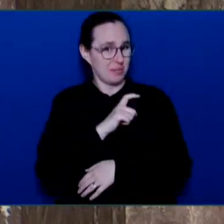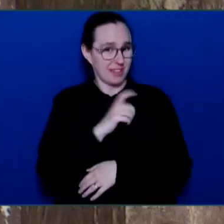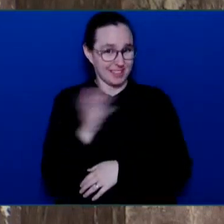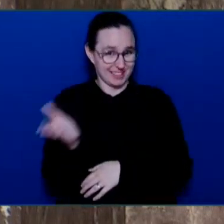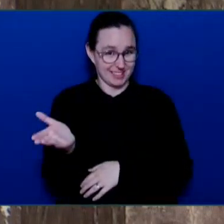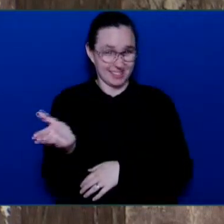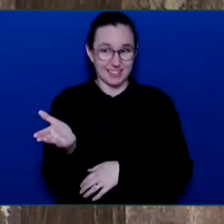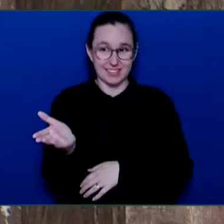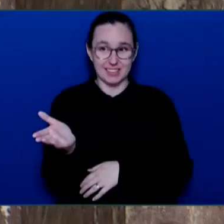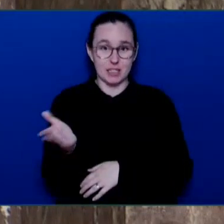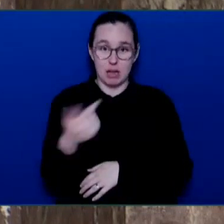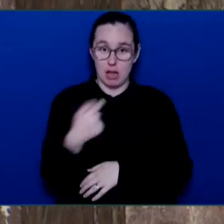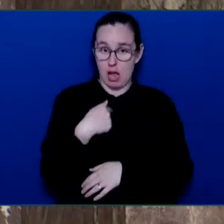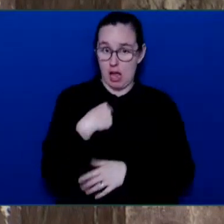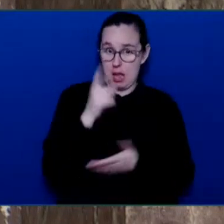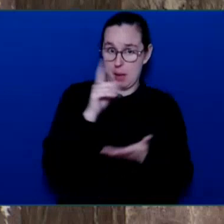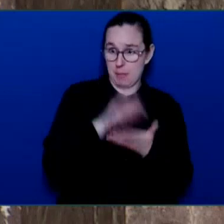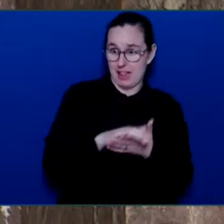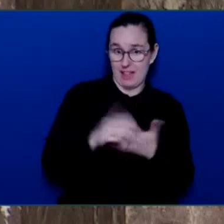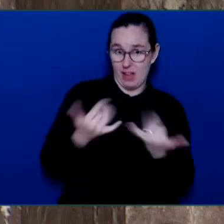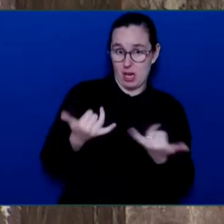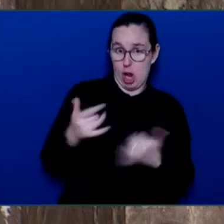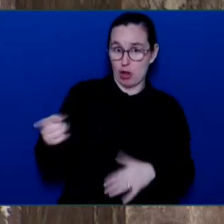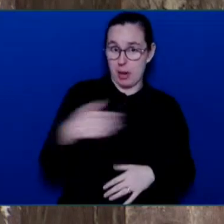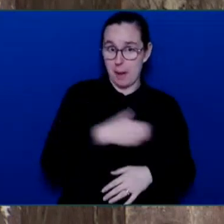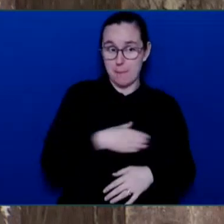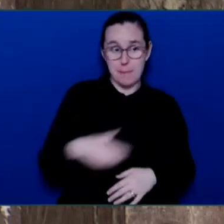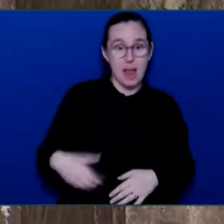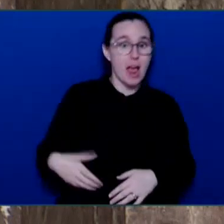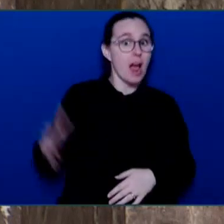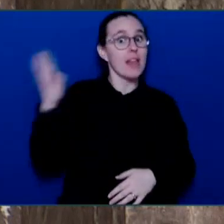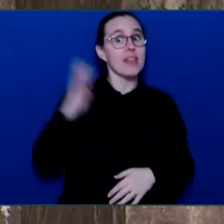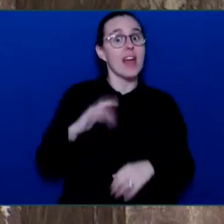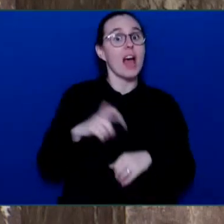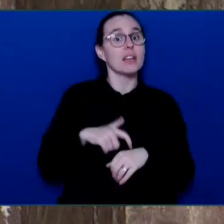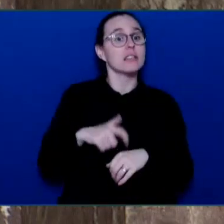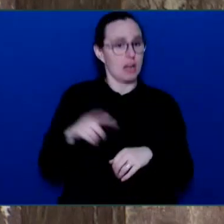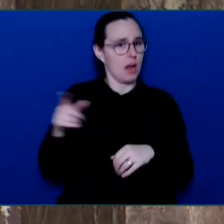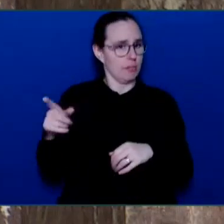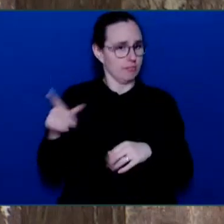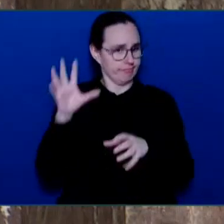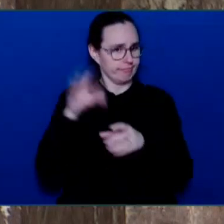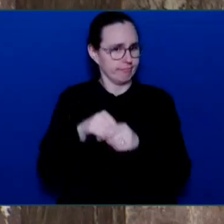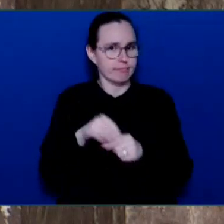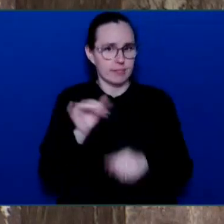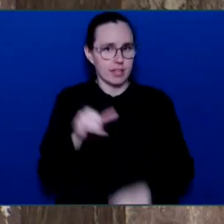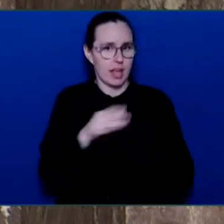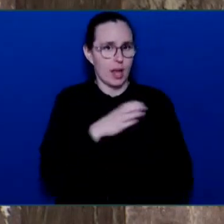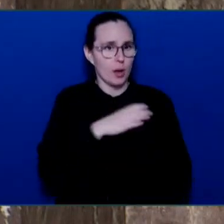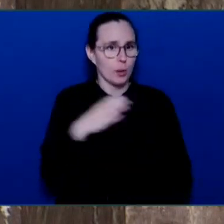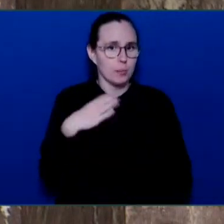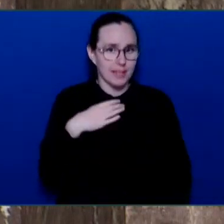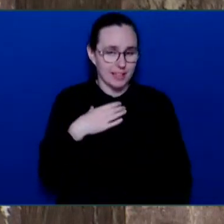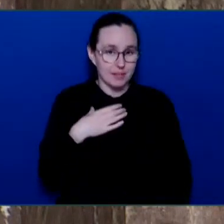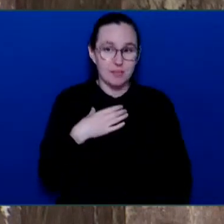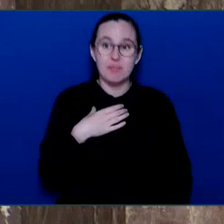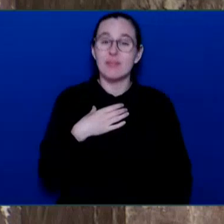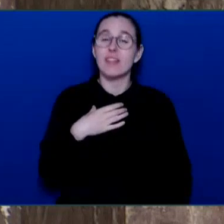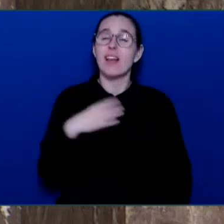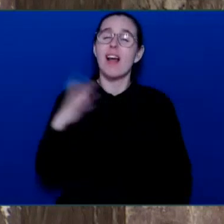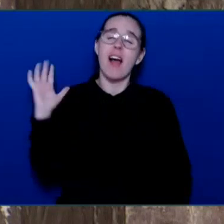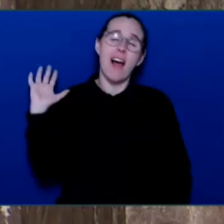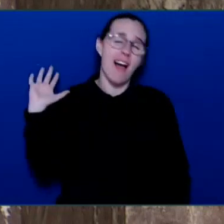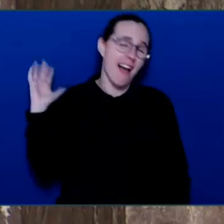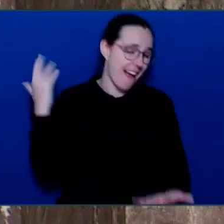Now we've gone through our extensive review. The Solicitor General has done independent reviews on costing, and it